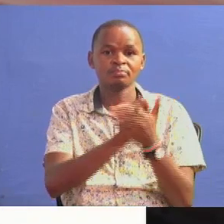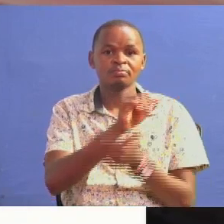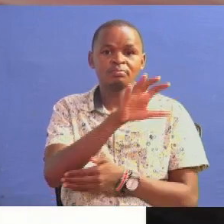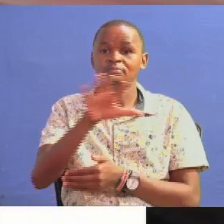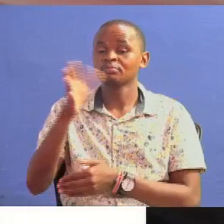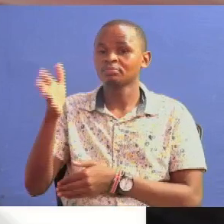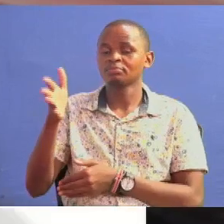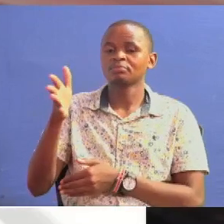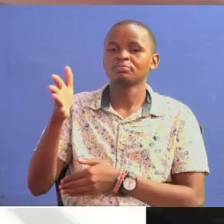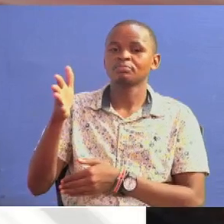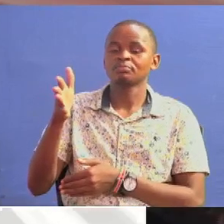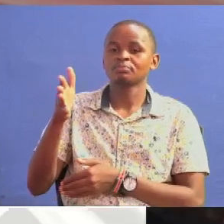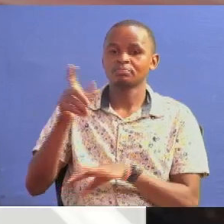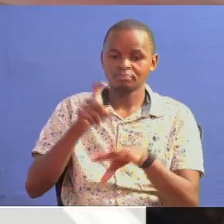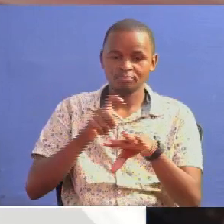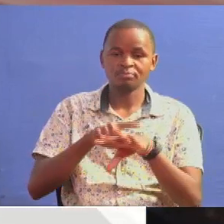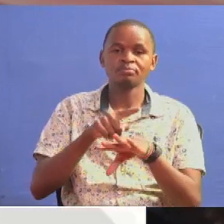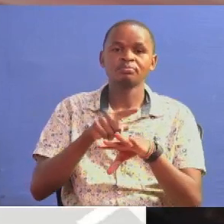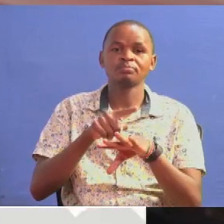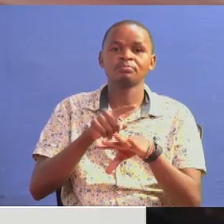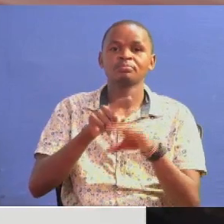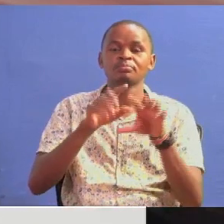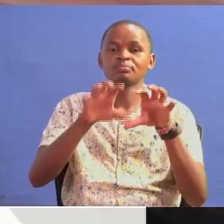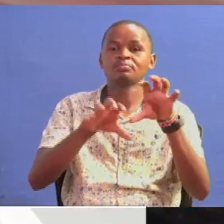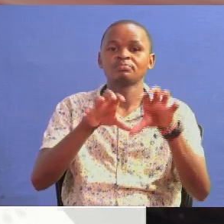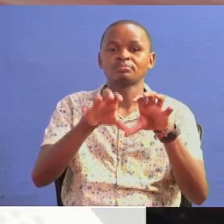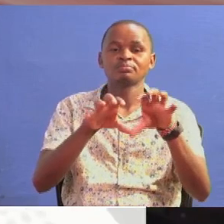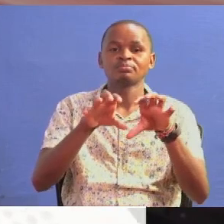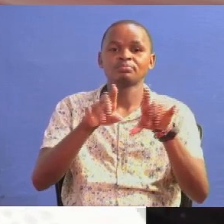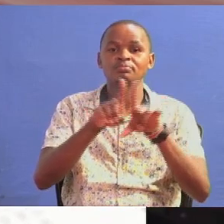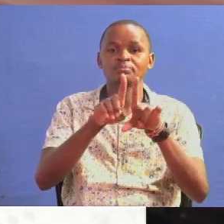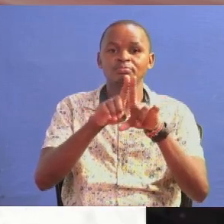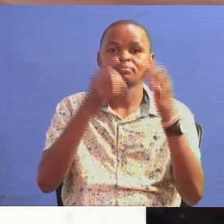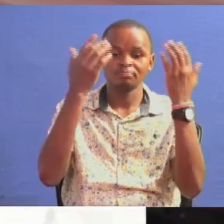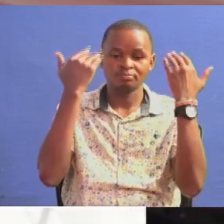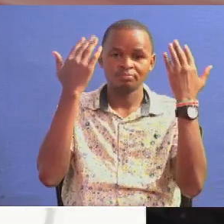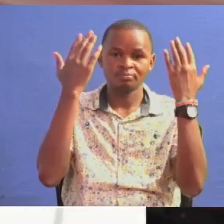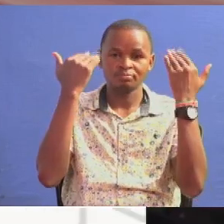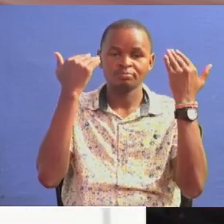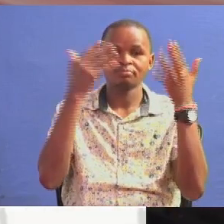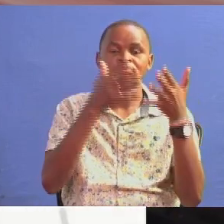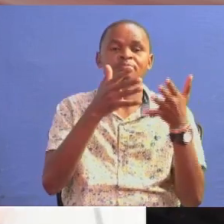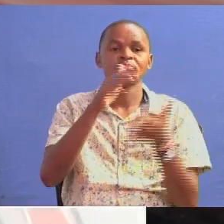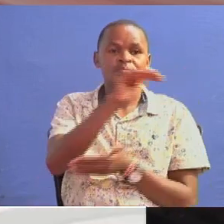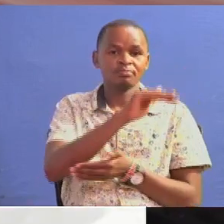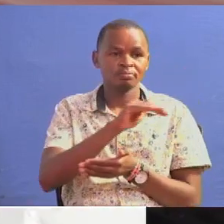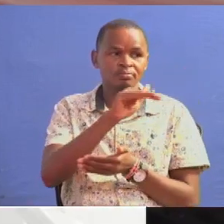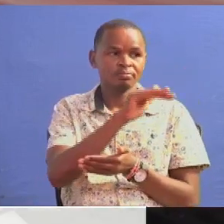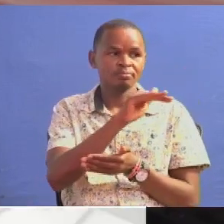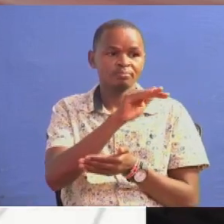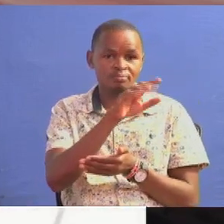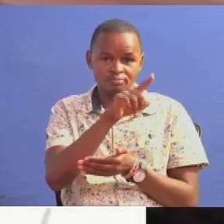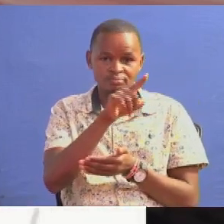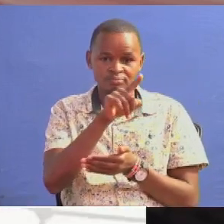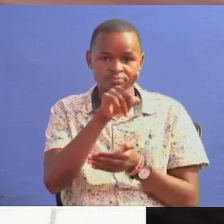market hapa Embu, Kirinyaga na Meru region. Hizo